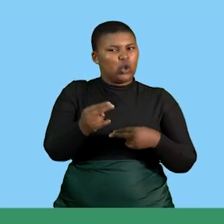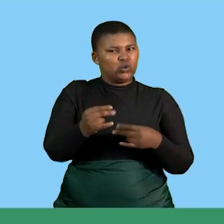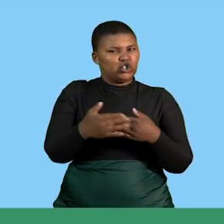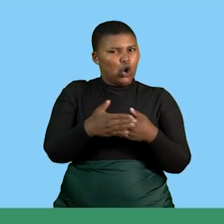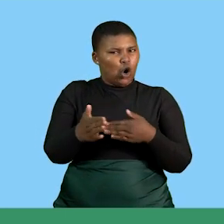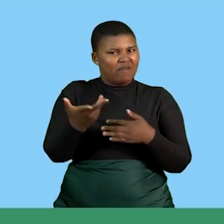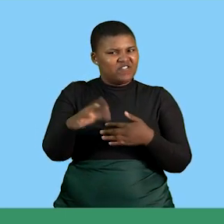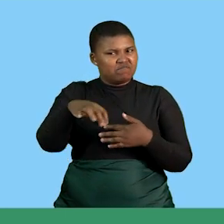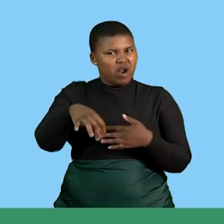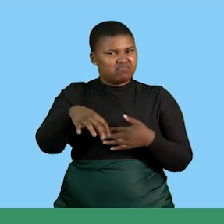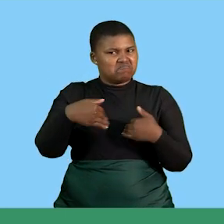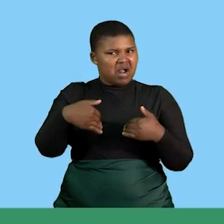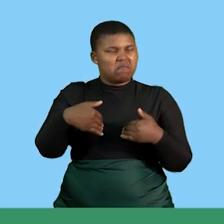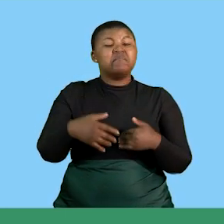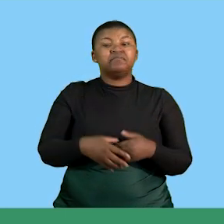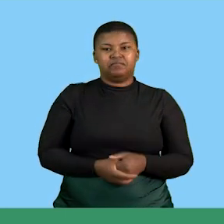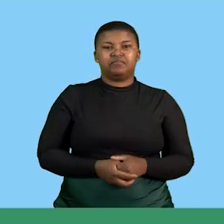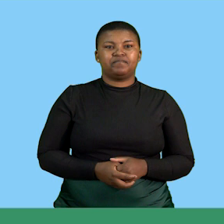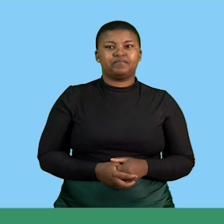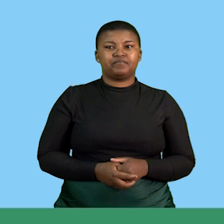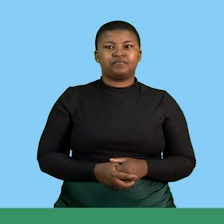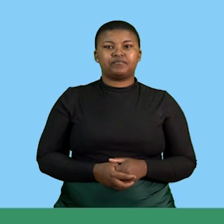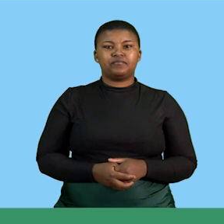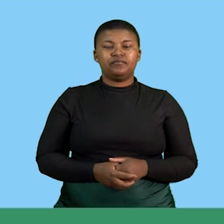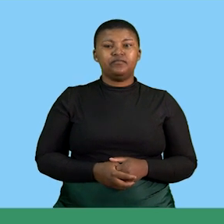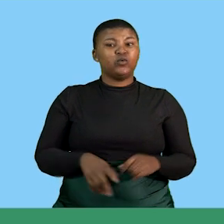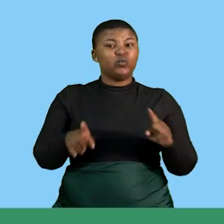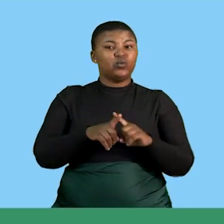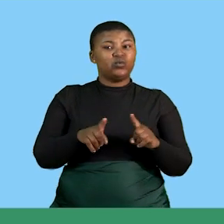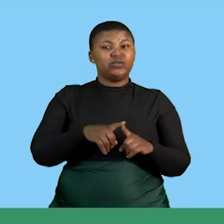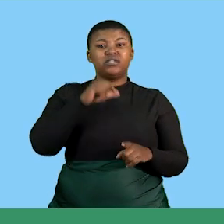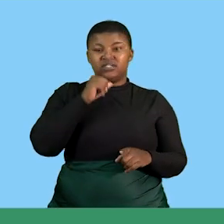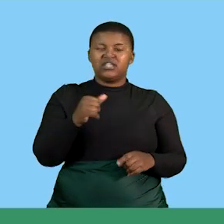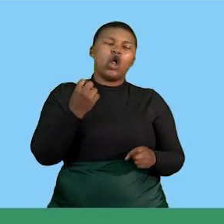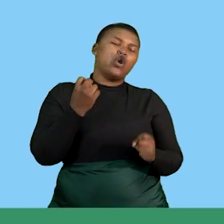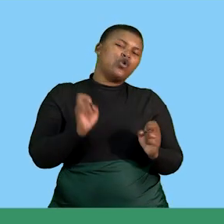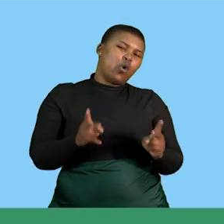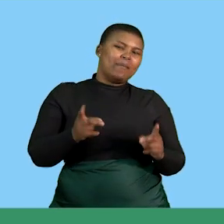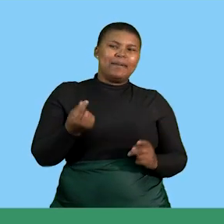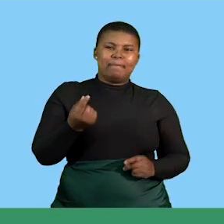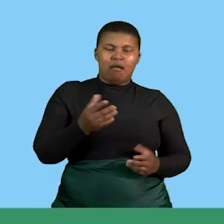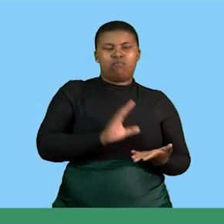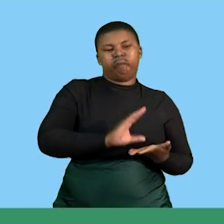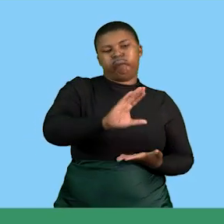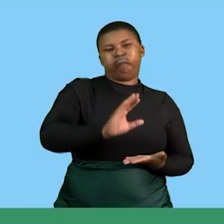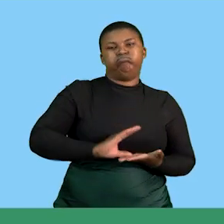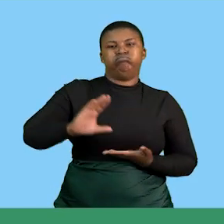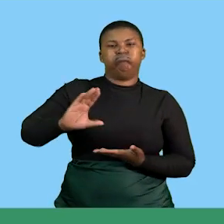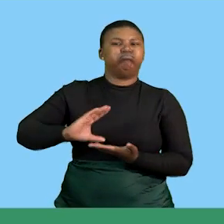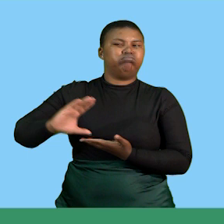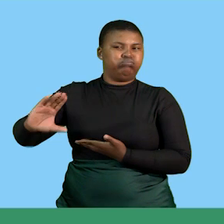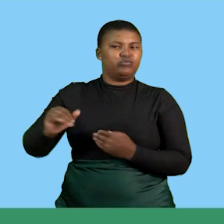of course, a competitor. And then it continues and says she regularly donates money to the